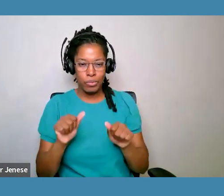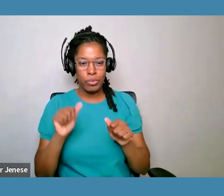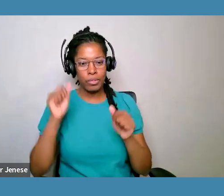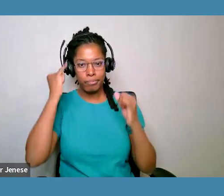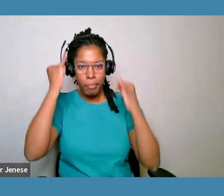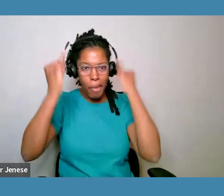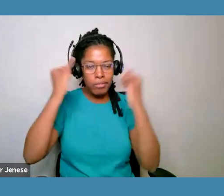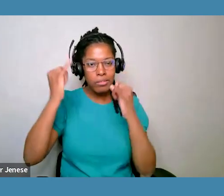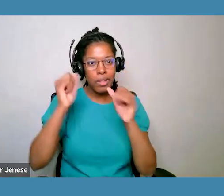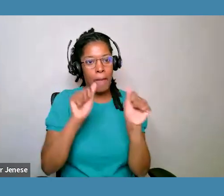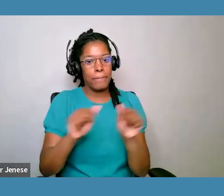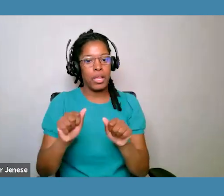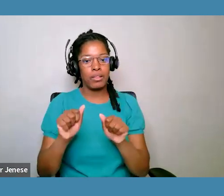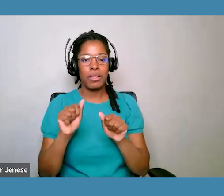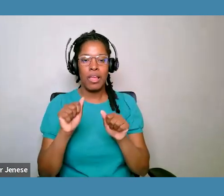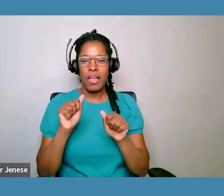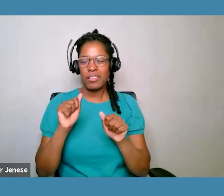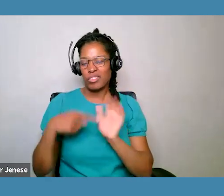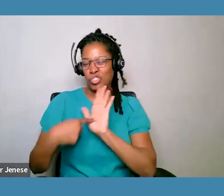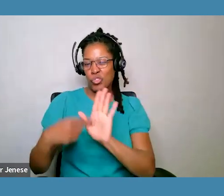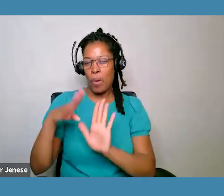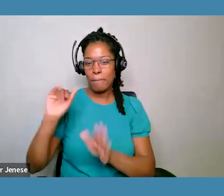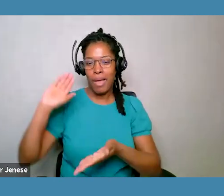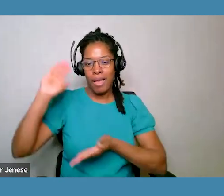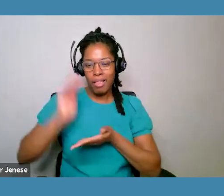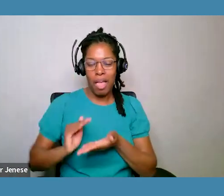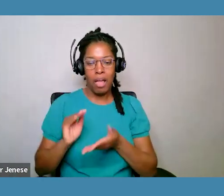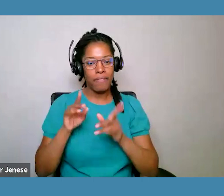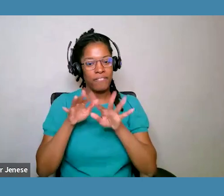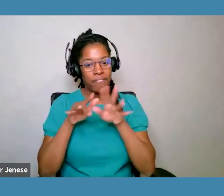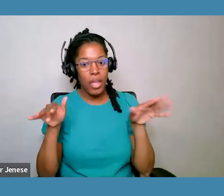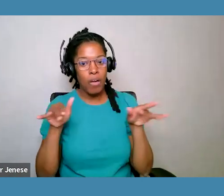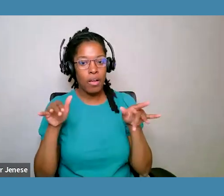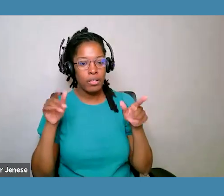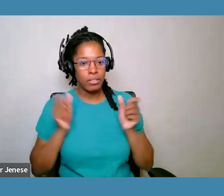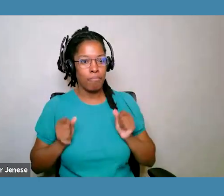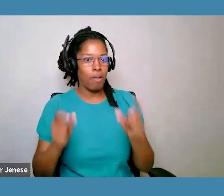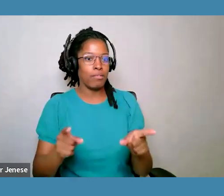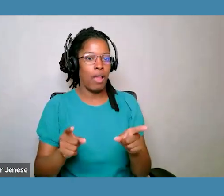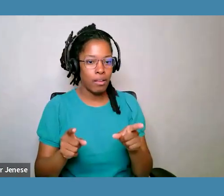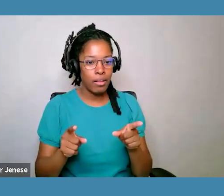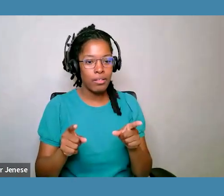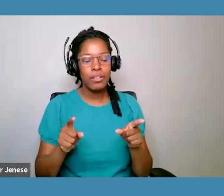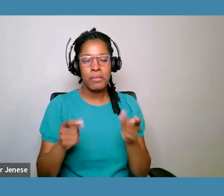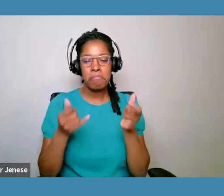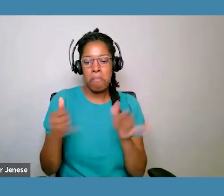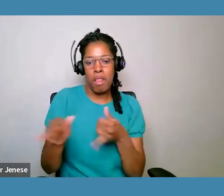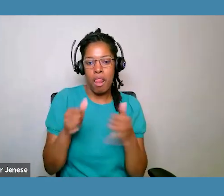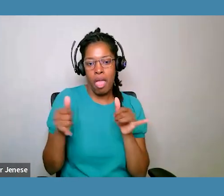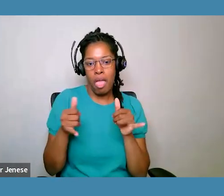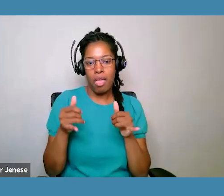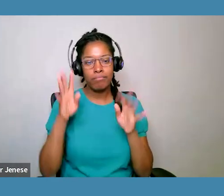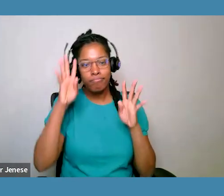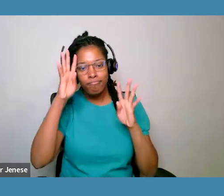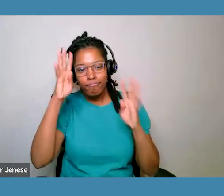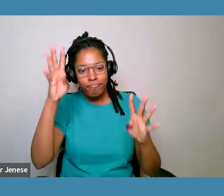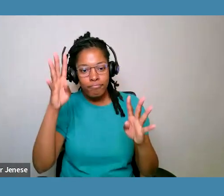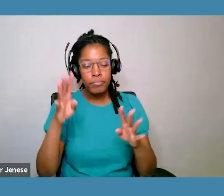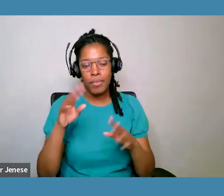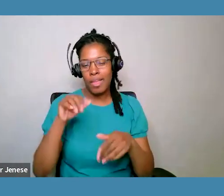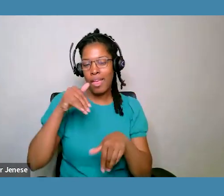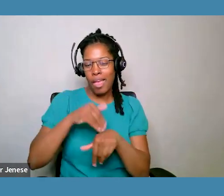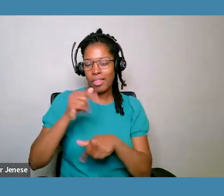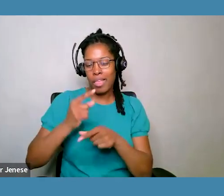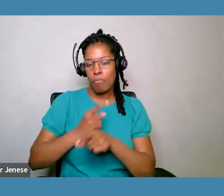evidenced by a lack of varied, spontaneous make-believe or social make-believe play at the